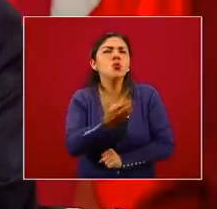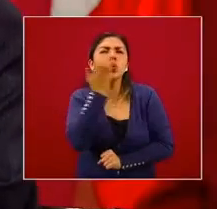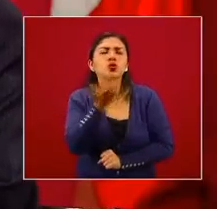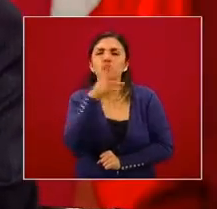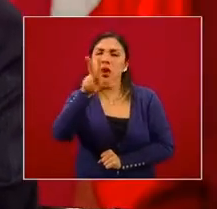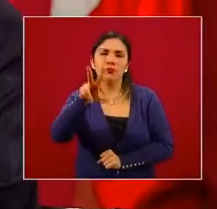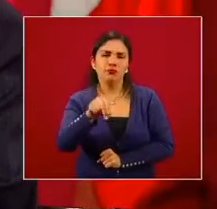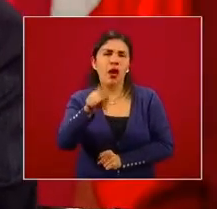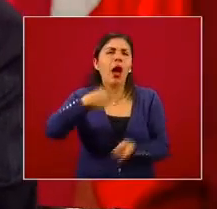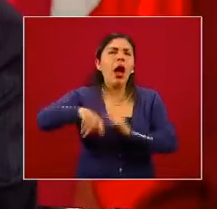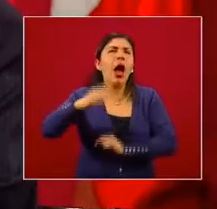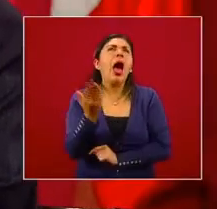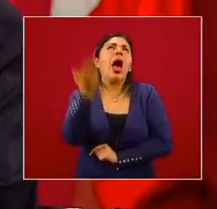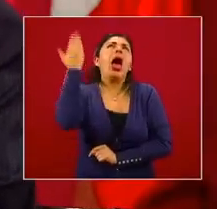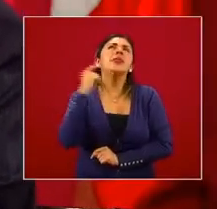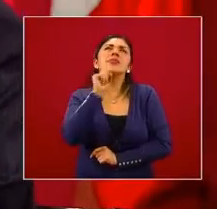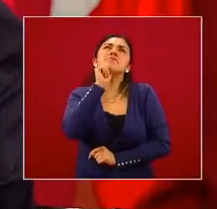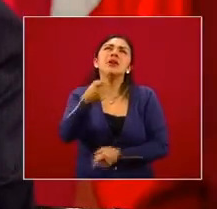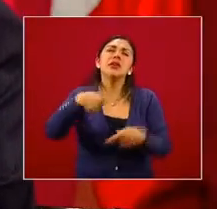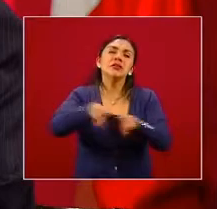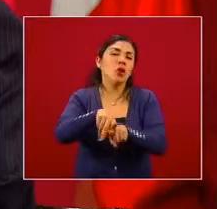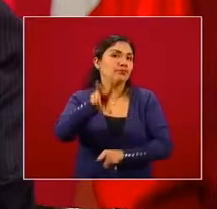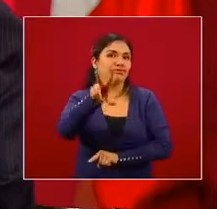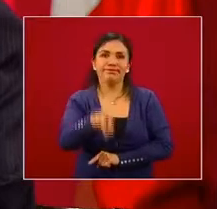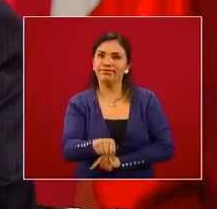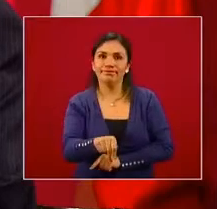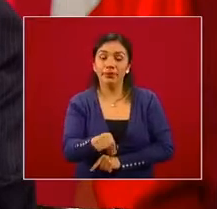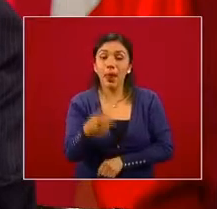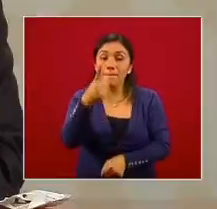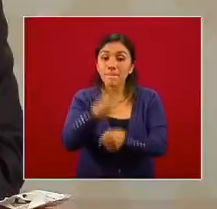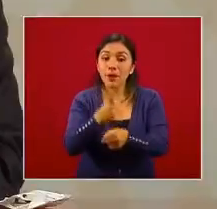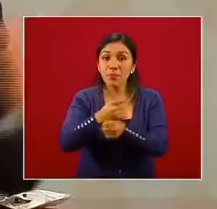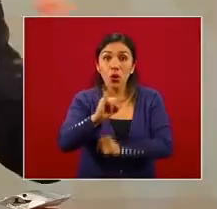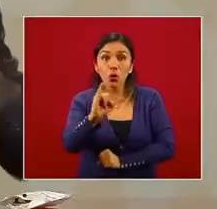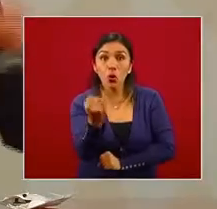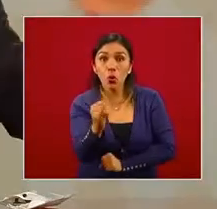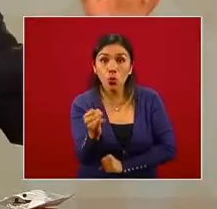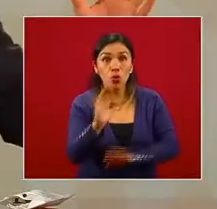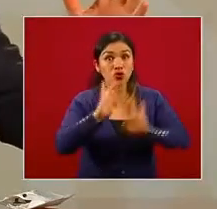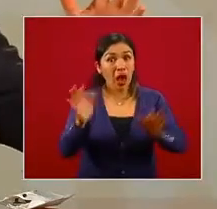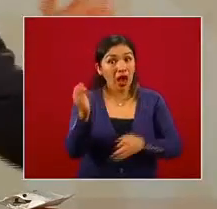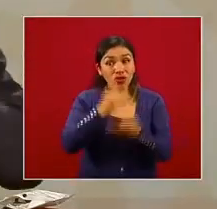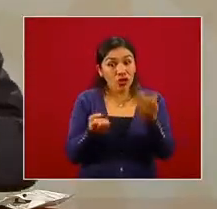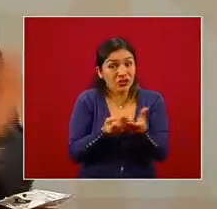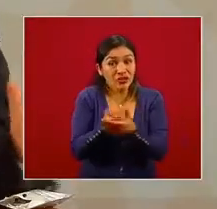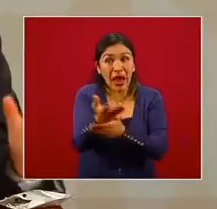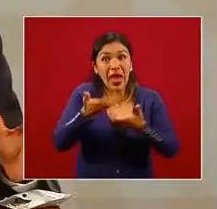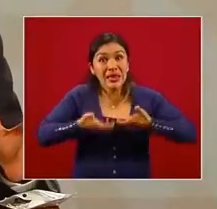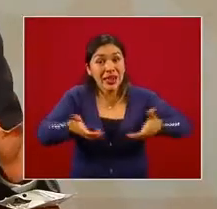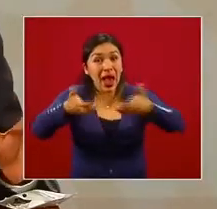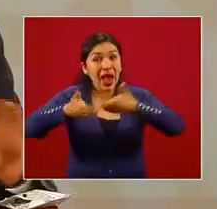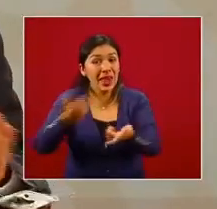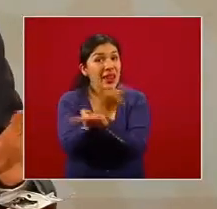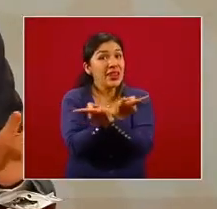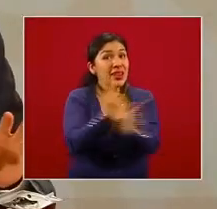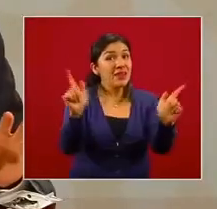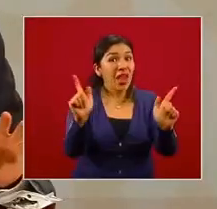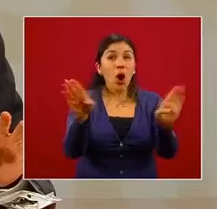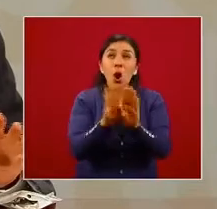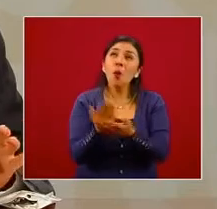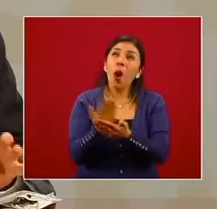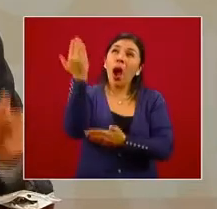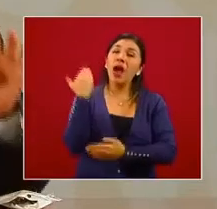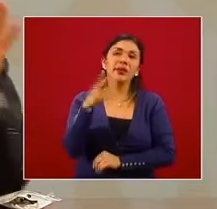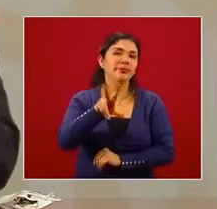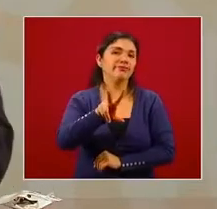normal we all know as being normal. No, let me be very clear. June 1st is not let's all go out and act like we